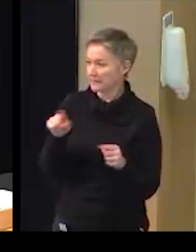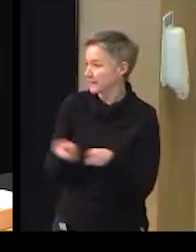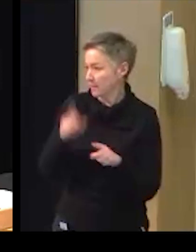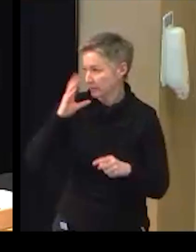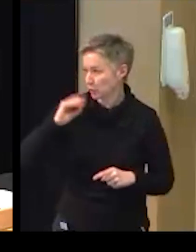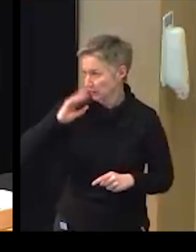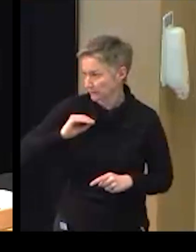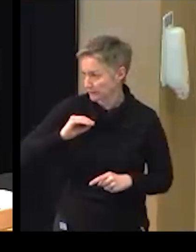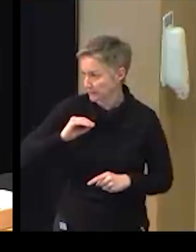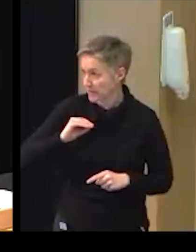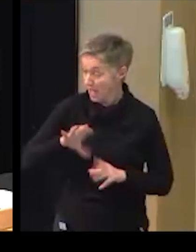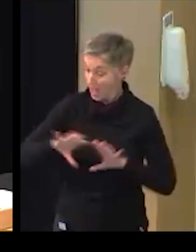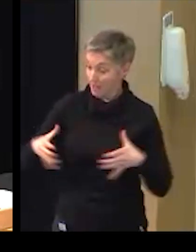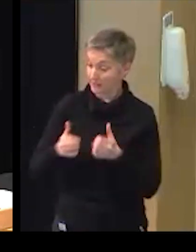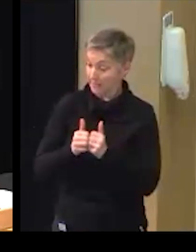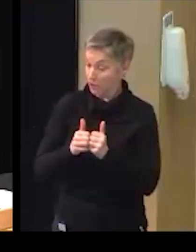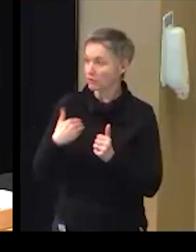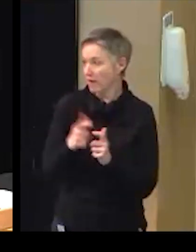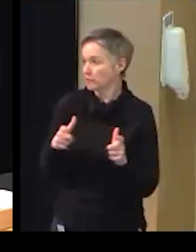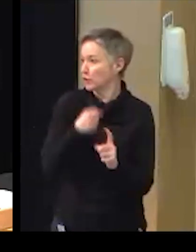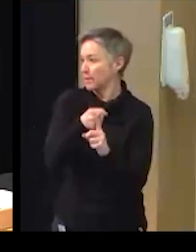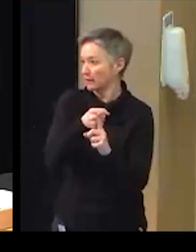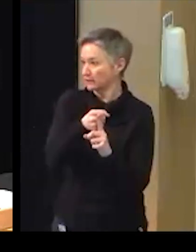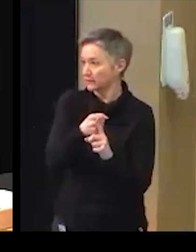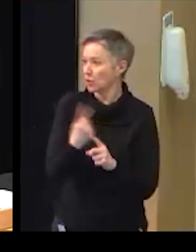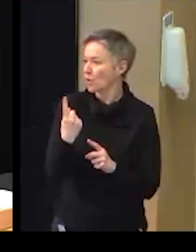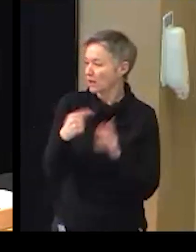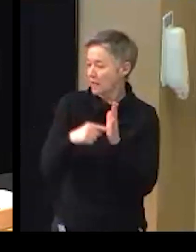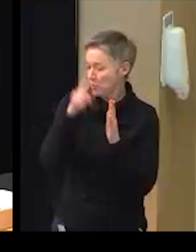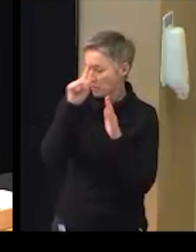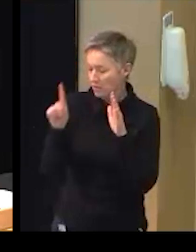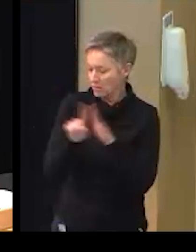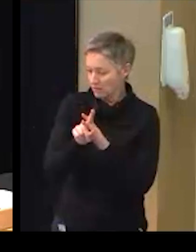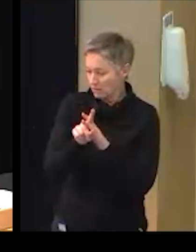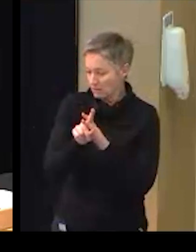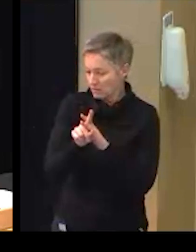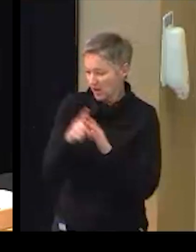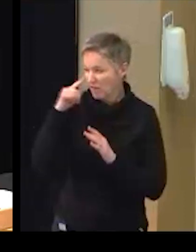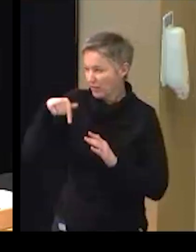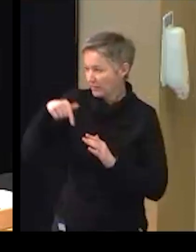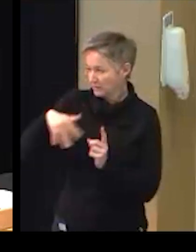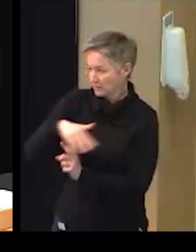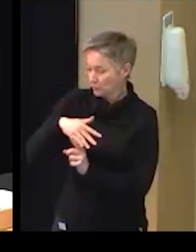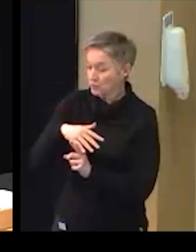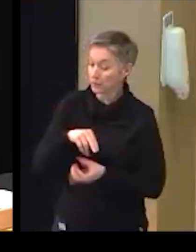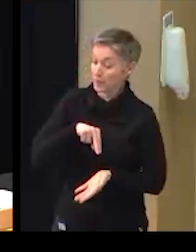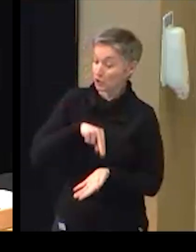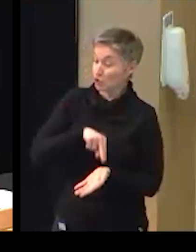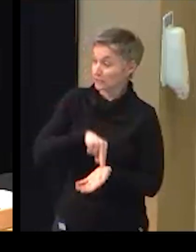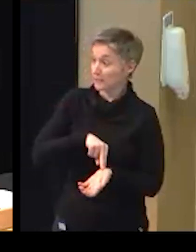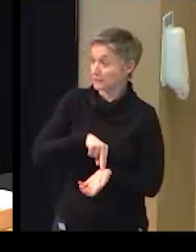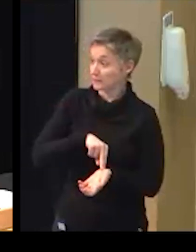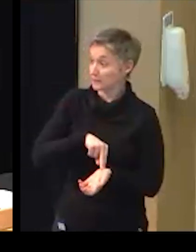and they can have great impact. I think the one that comes to mind historically in this setting are the nurses